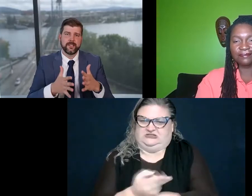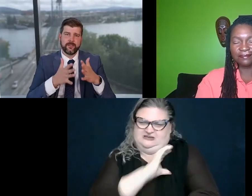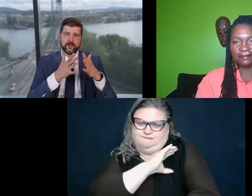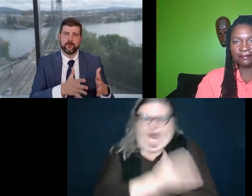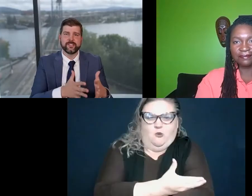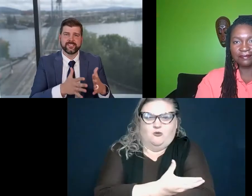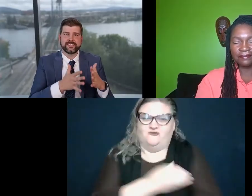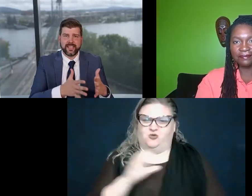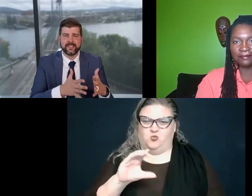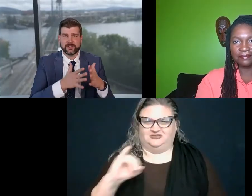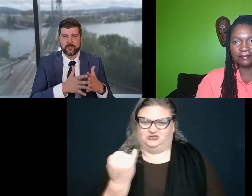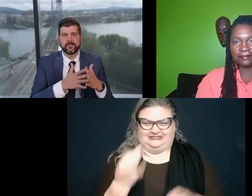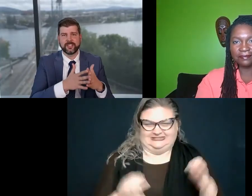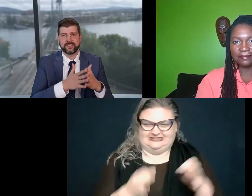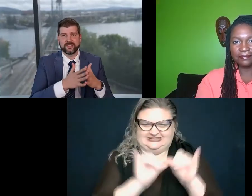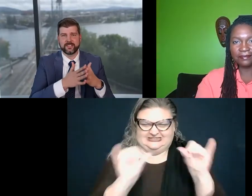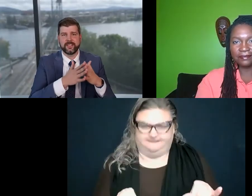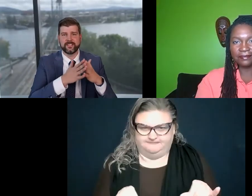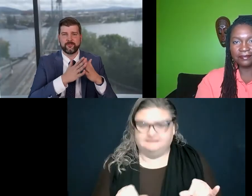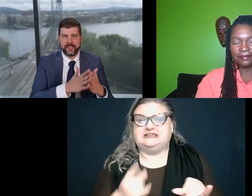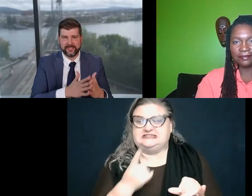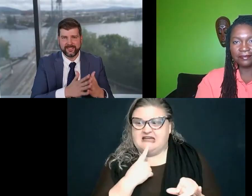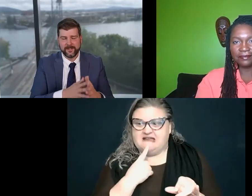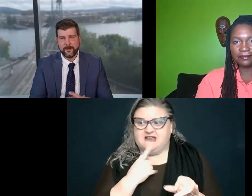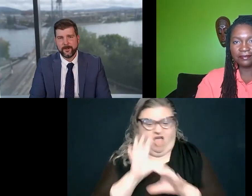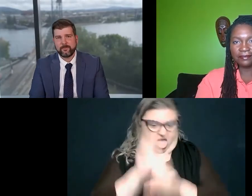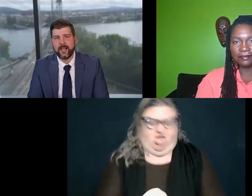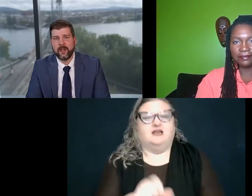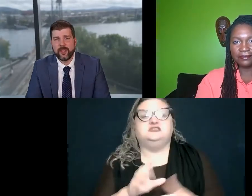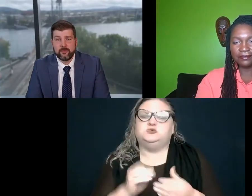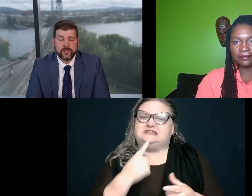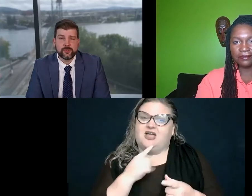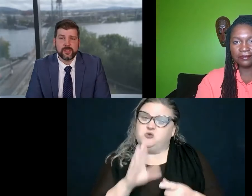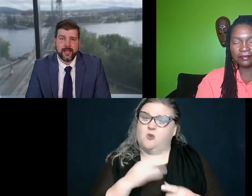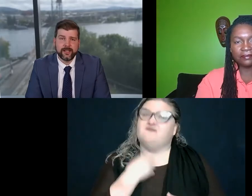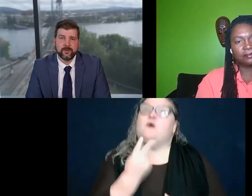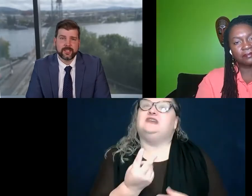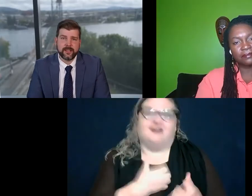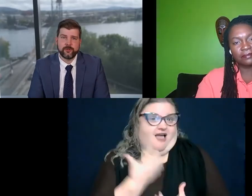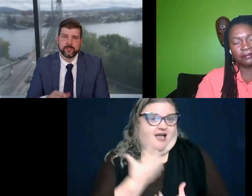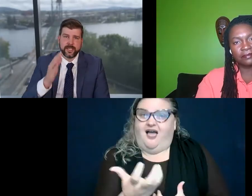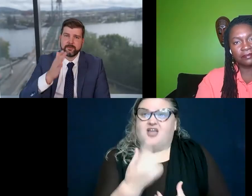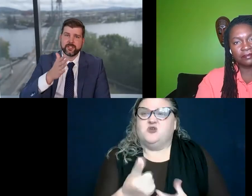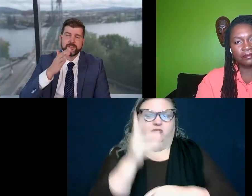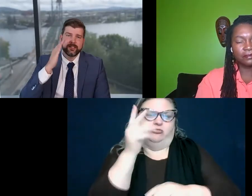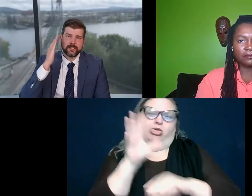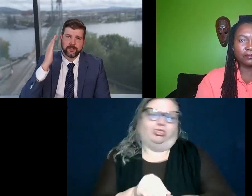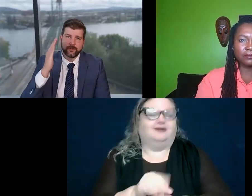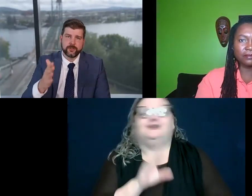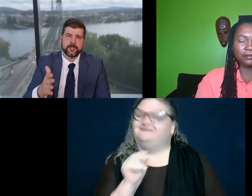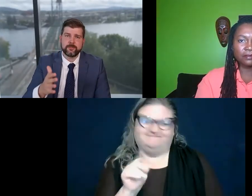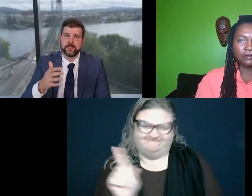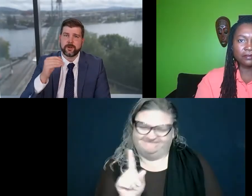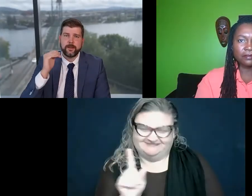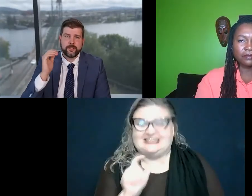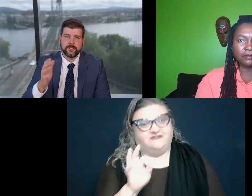silence their voices saying that the criminal justice system is failing. And we drew a line and we said, if you're damaging things and